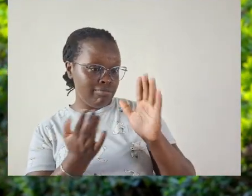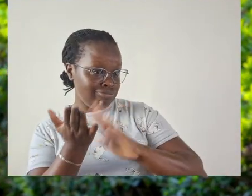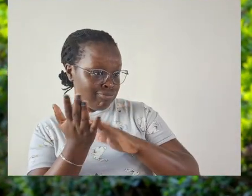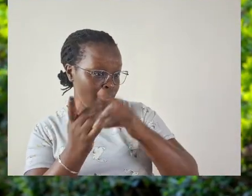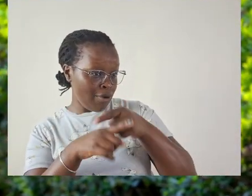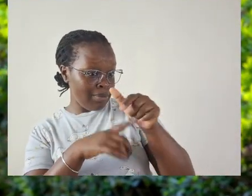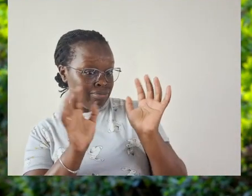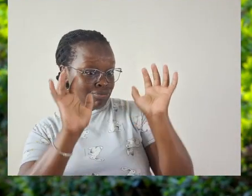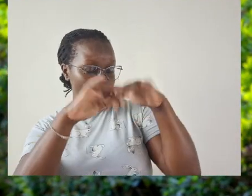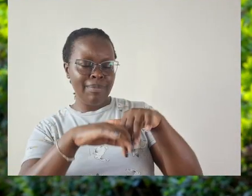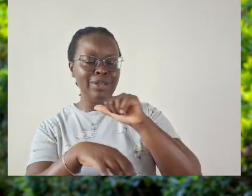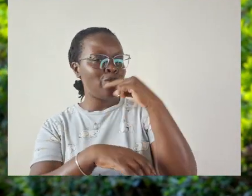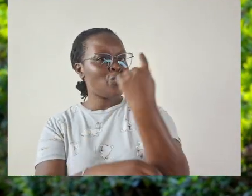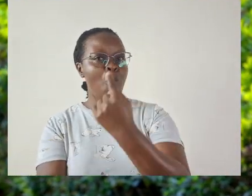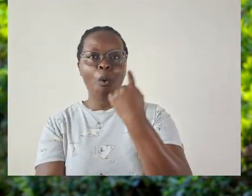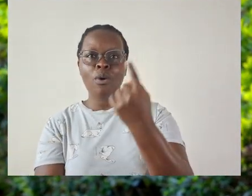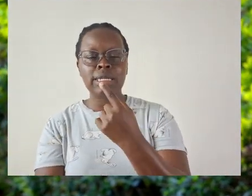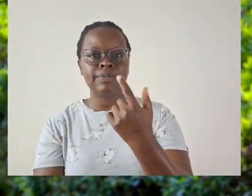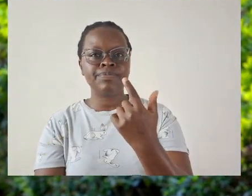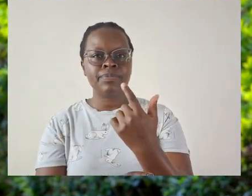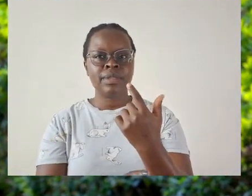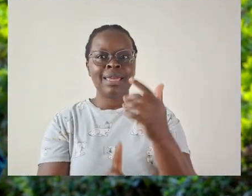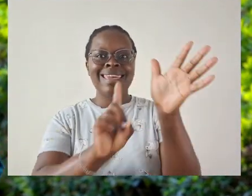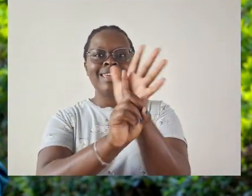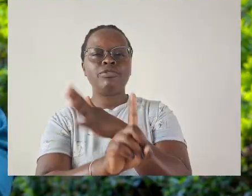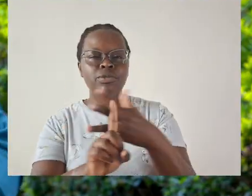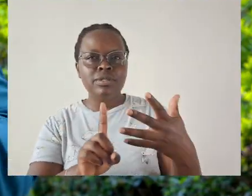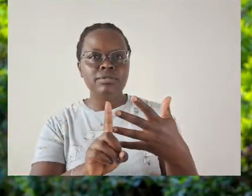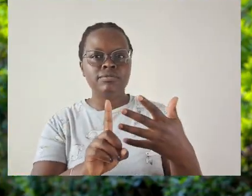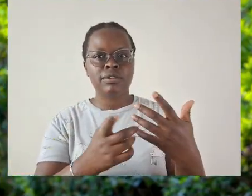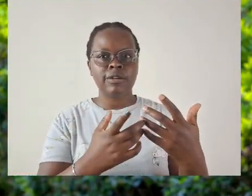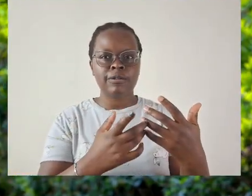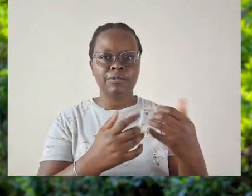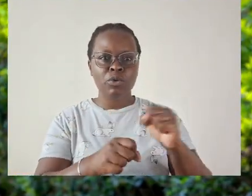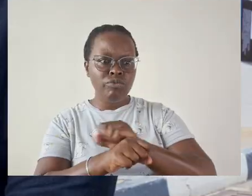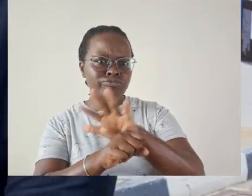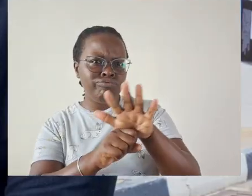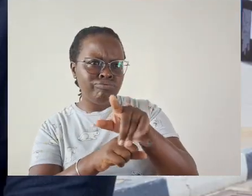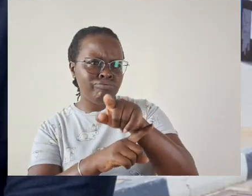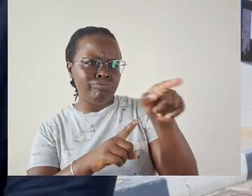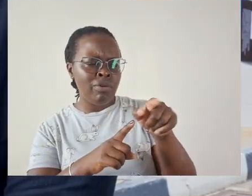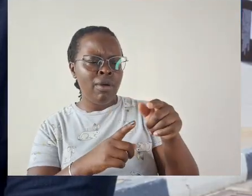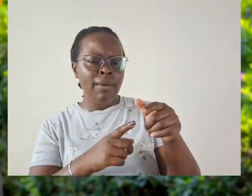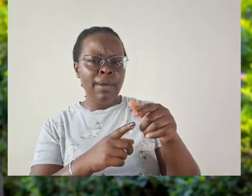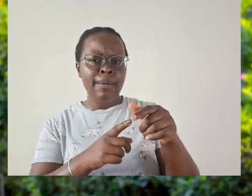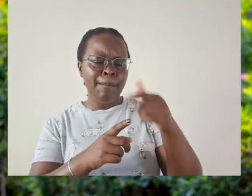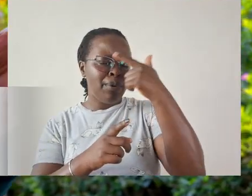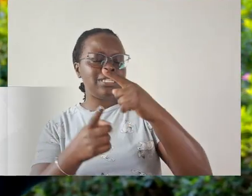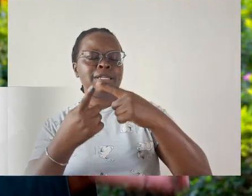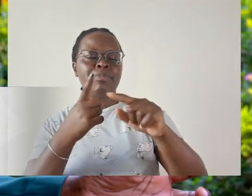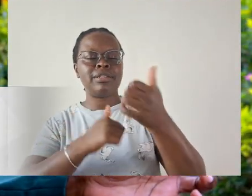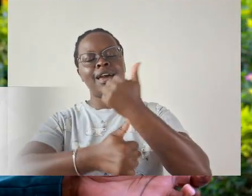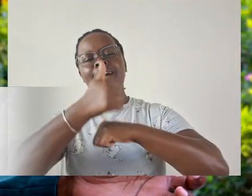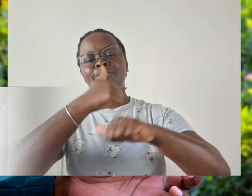particular summit, they are not only going to influence policy, they're influencing action already. Okay. That is the practice. Because